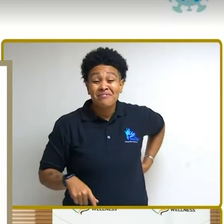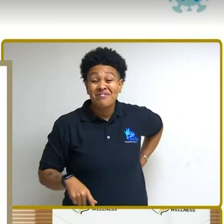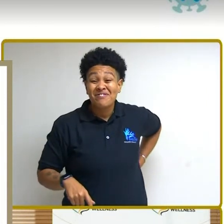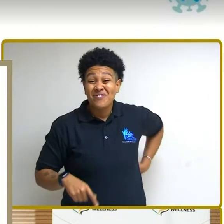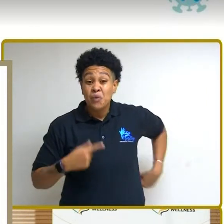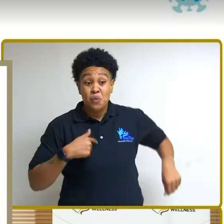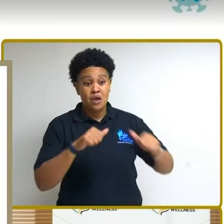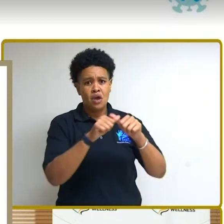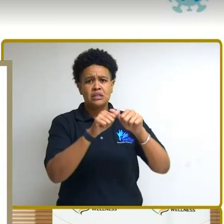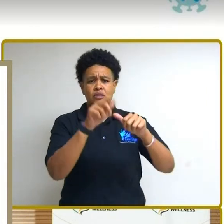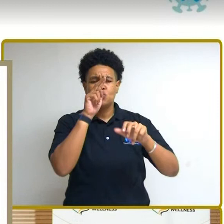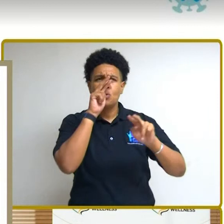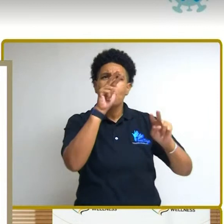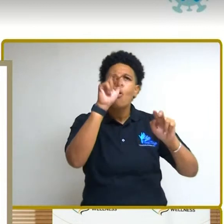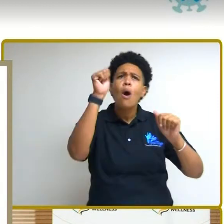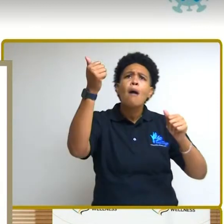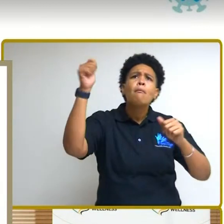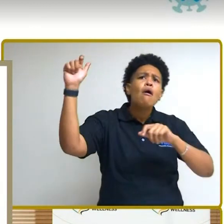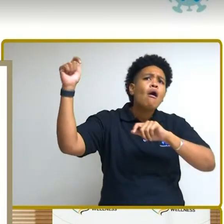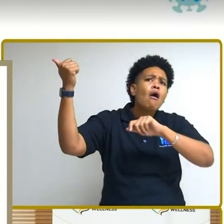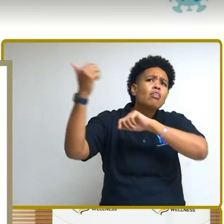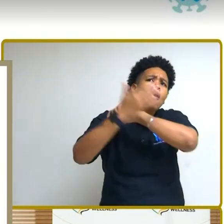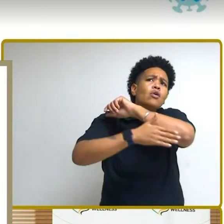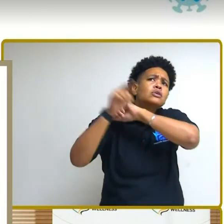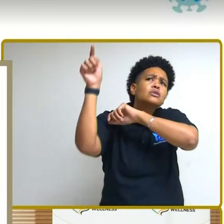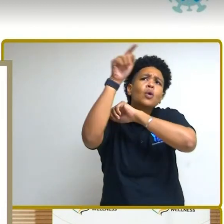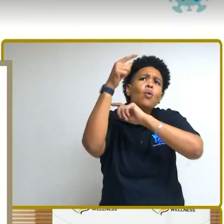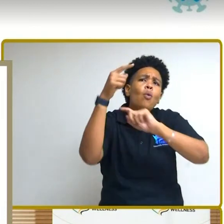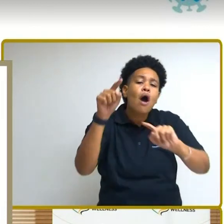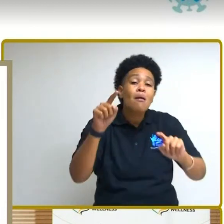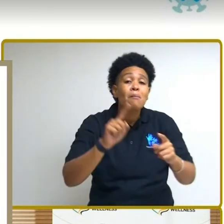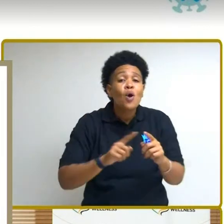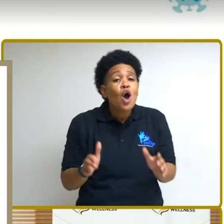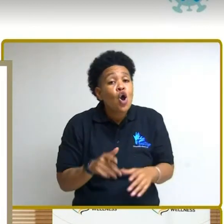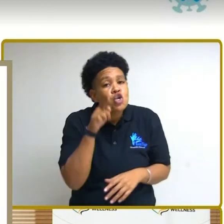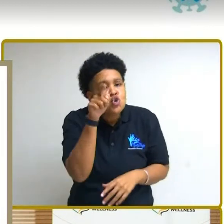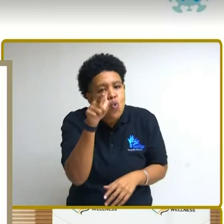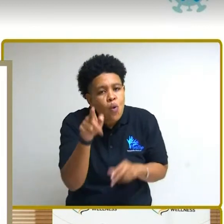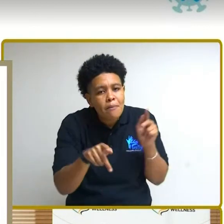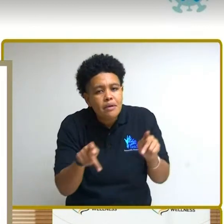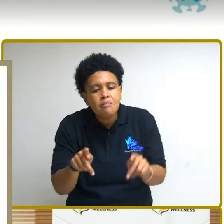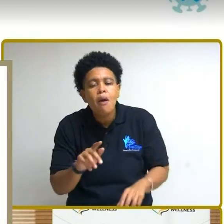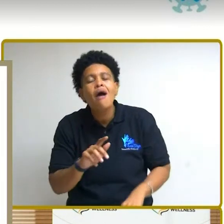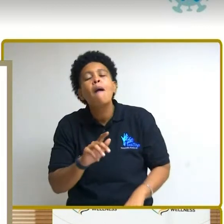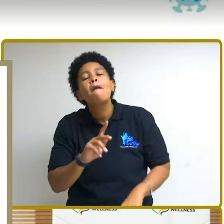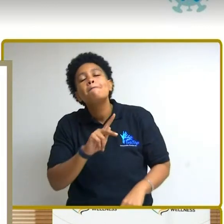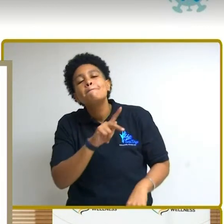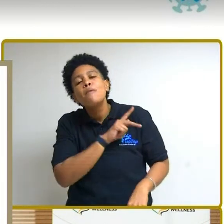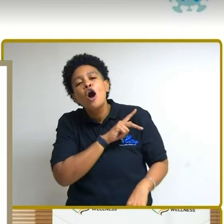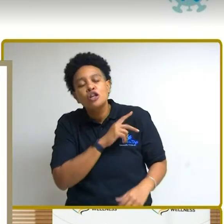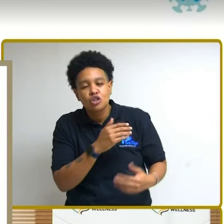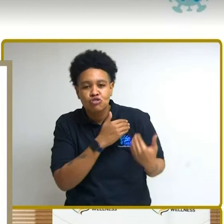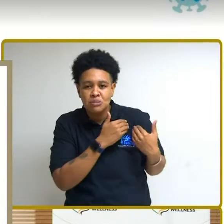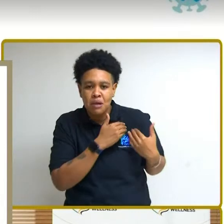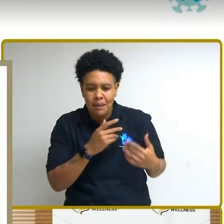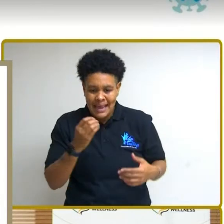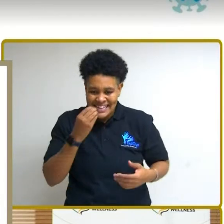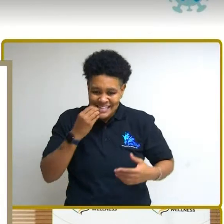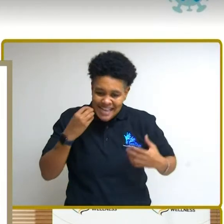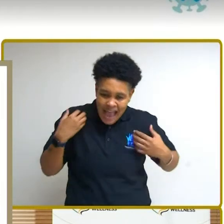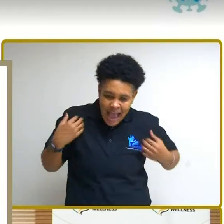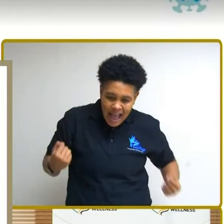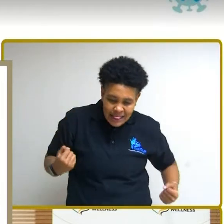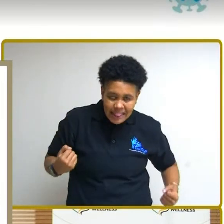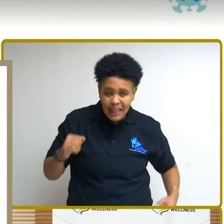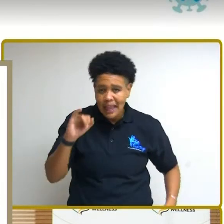are encouraging the population to take personal responsibility by boosting your immune status by eating